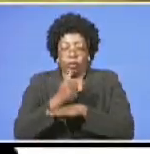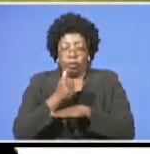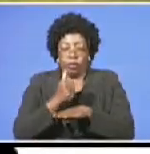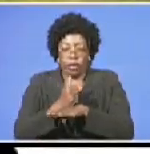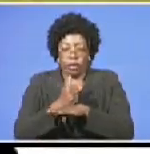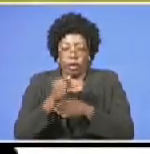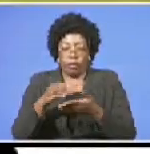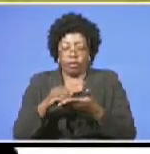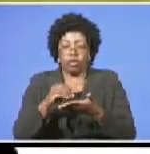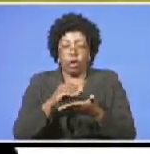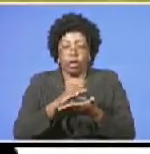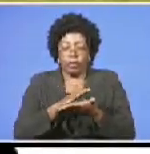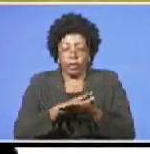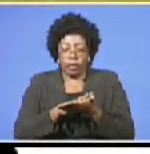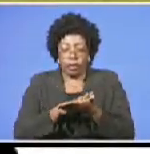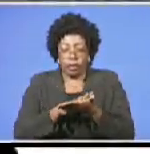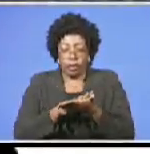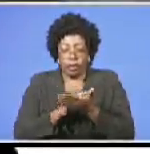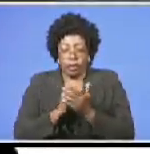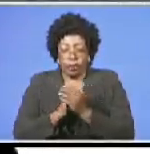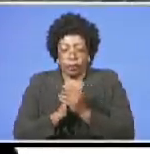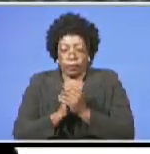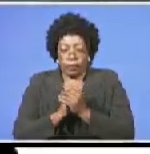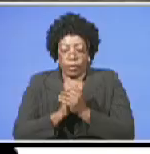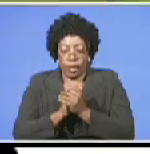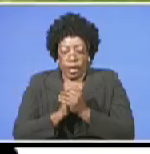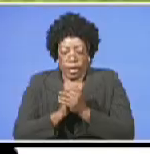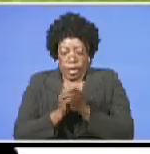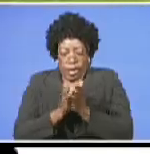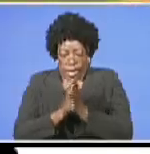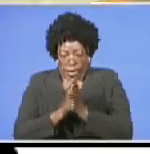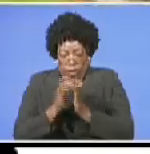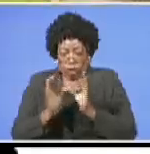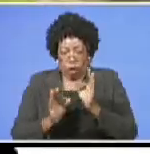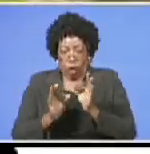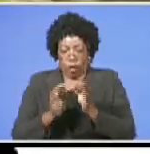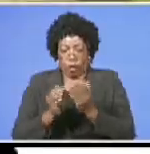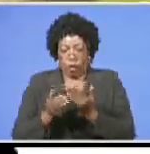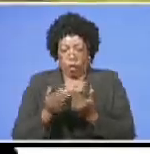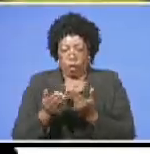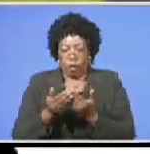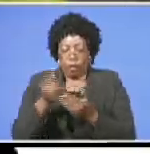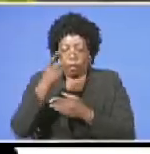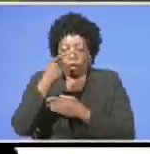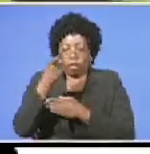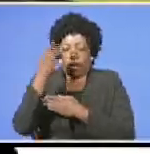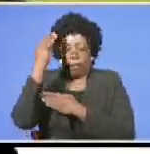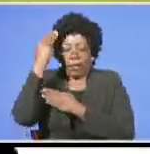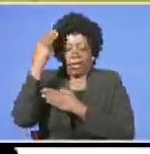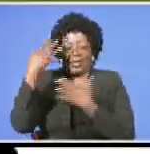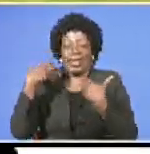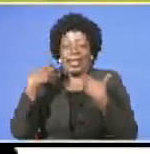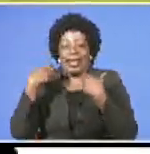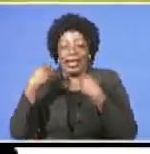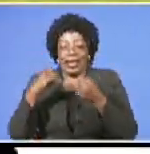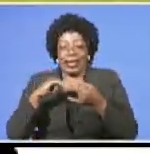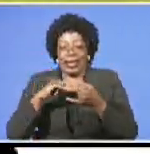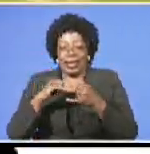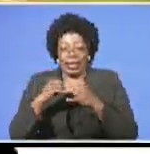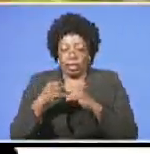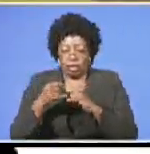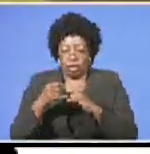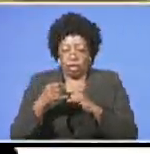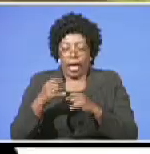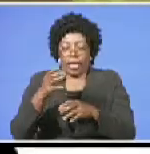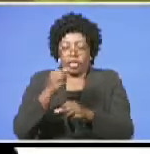for Vanderpool Wallace, however, asked that the courts be lenient, citing her history of mental health issues and her time receiving treatment